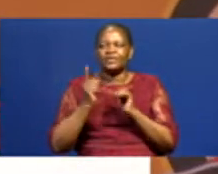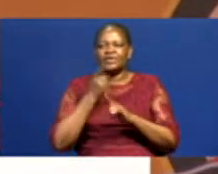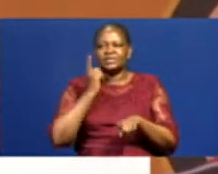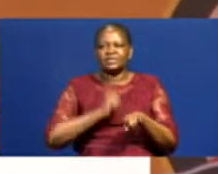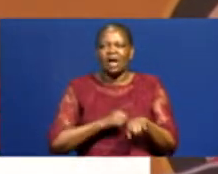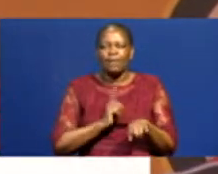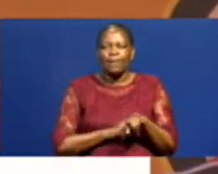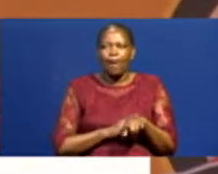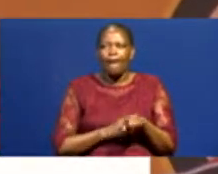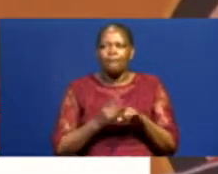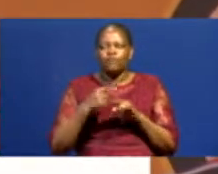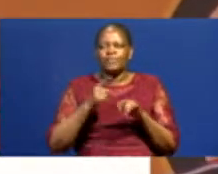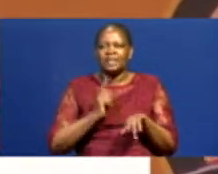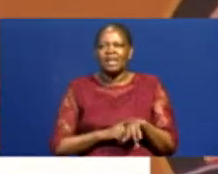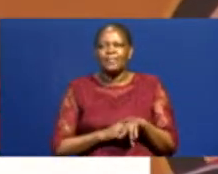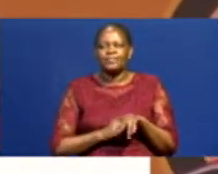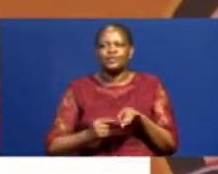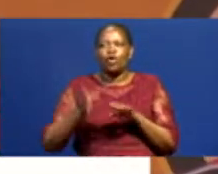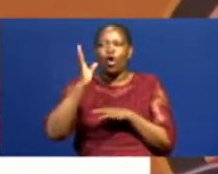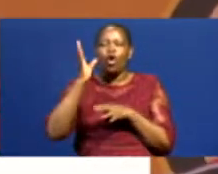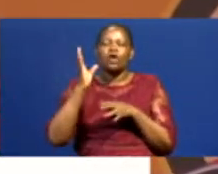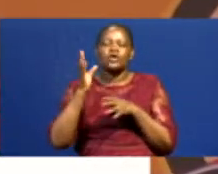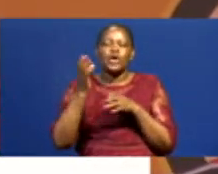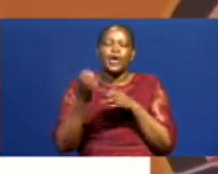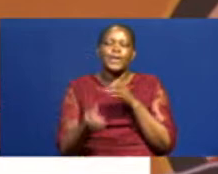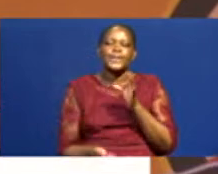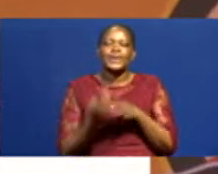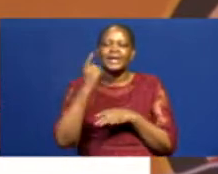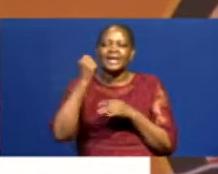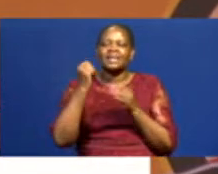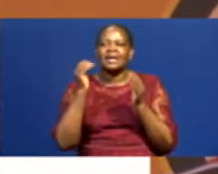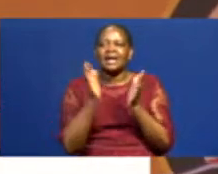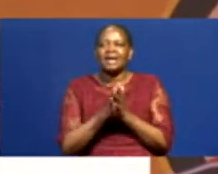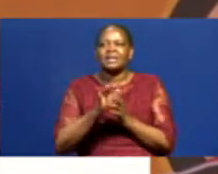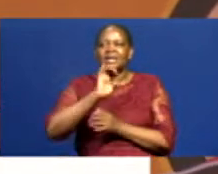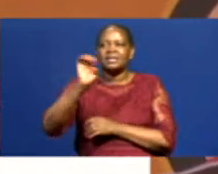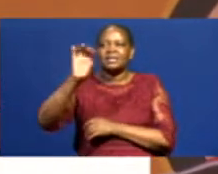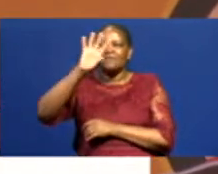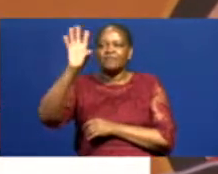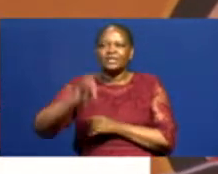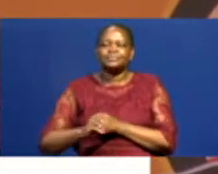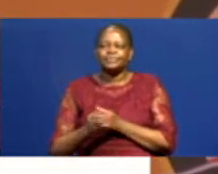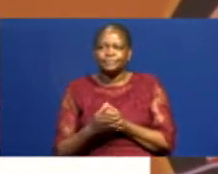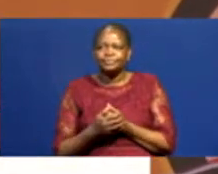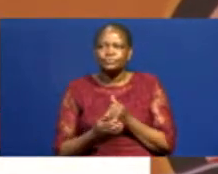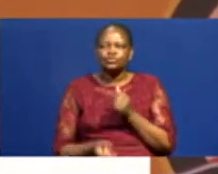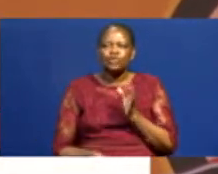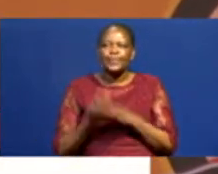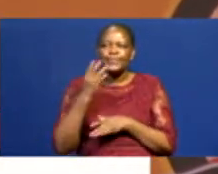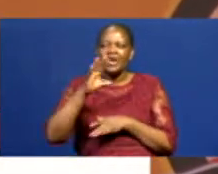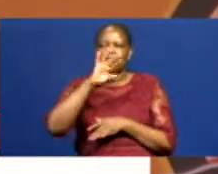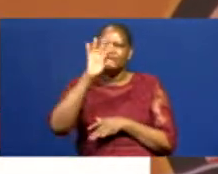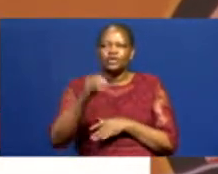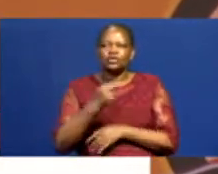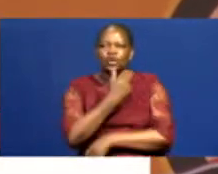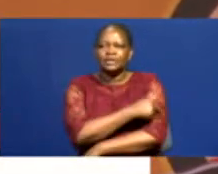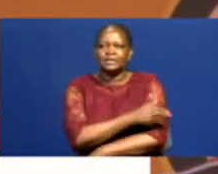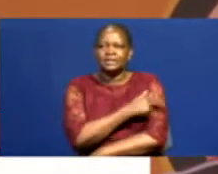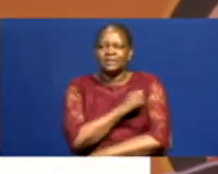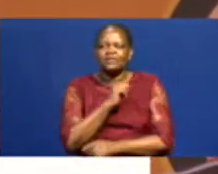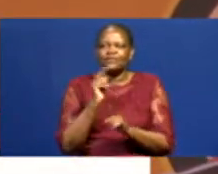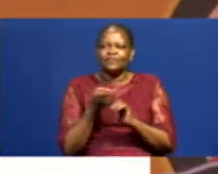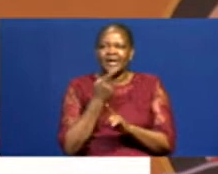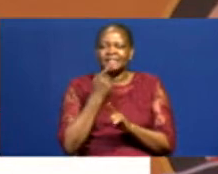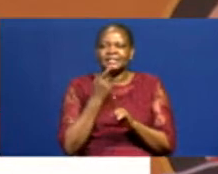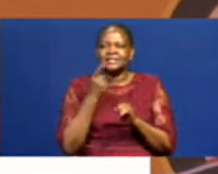kwanza, tangu Mwenyezi Mungu ajenge Kenya, na ajenge East Africa, na aumbe Afrika. Hospitali ya kwanza